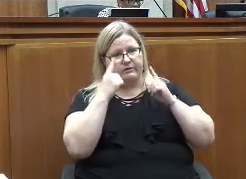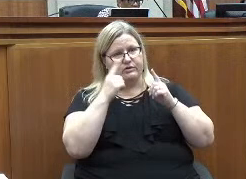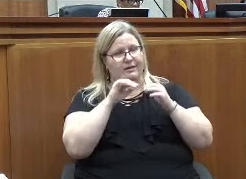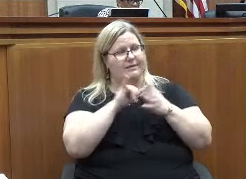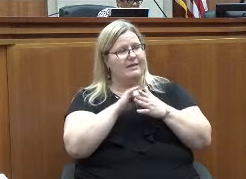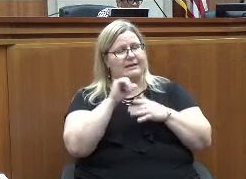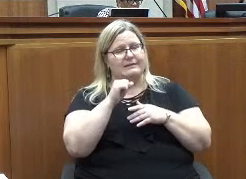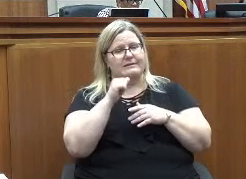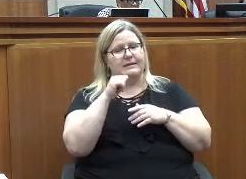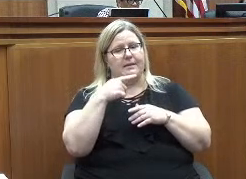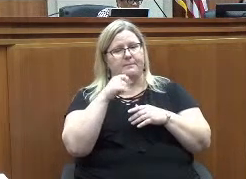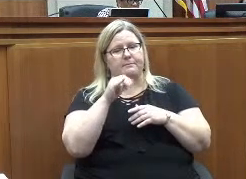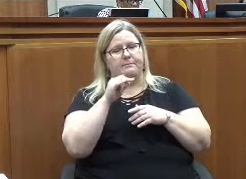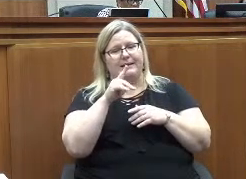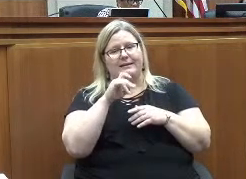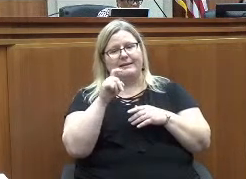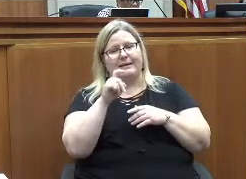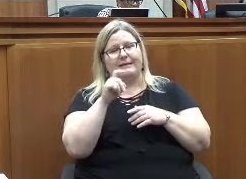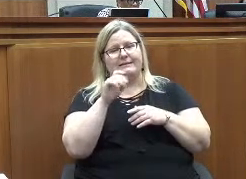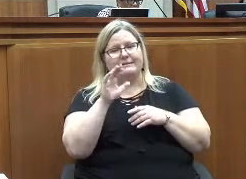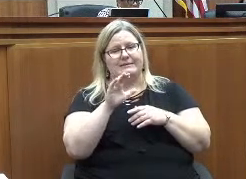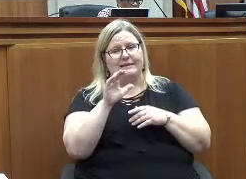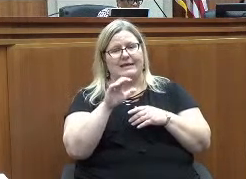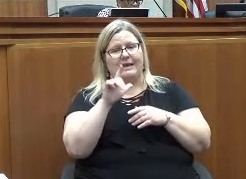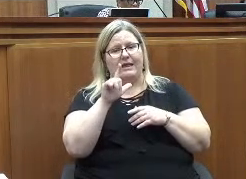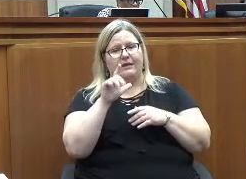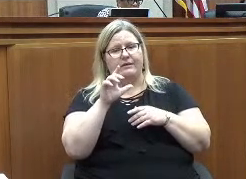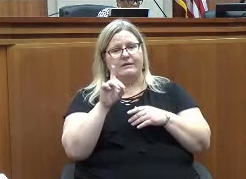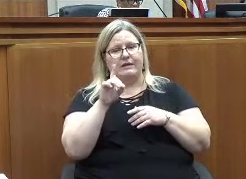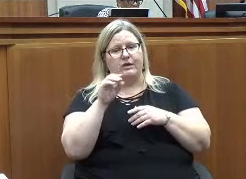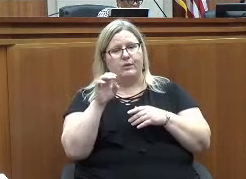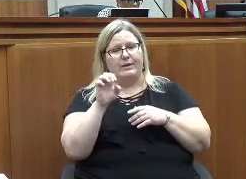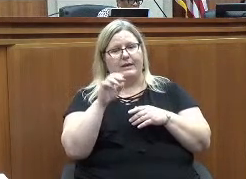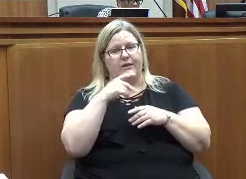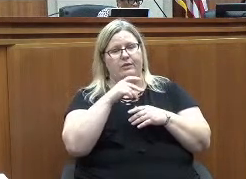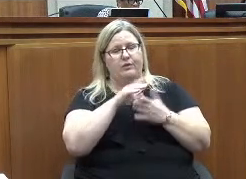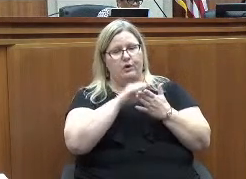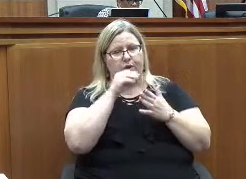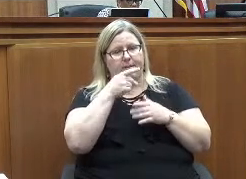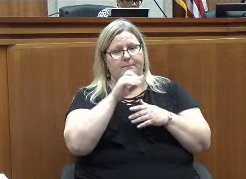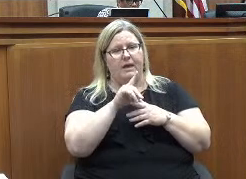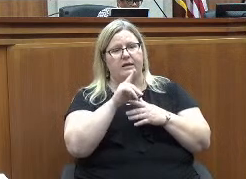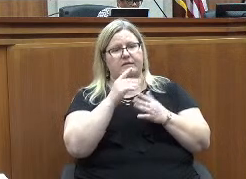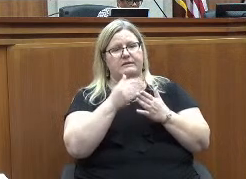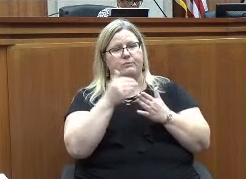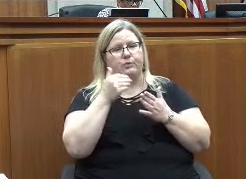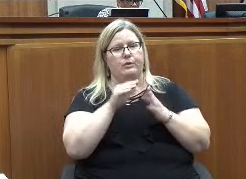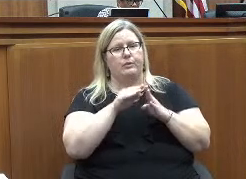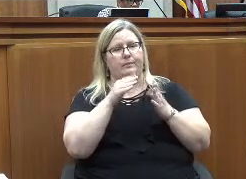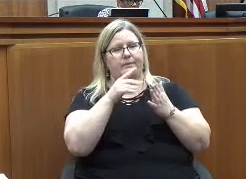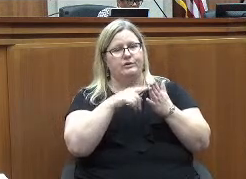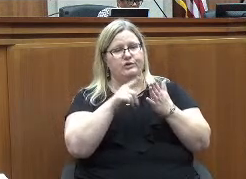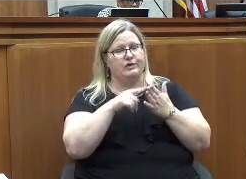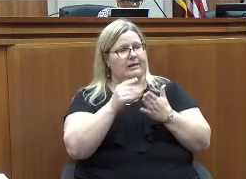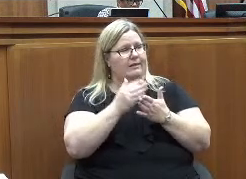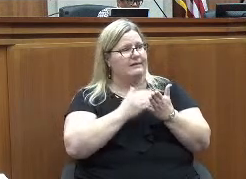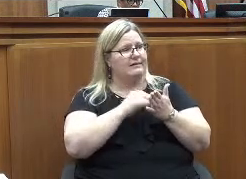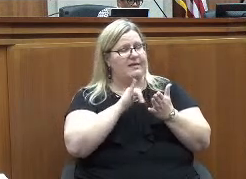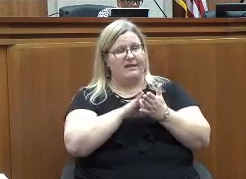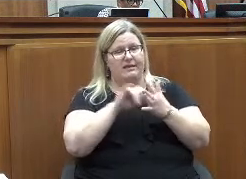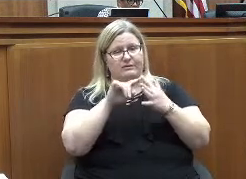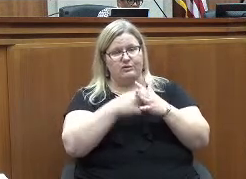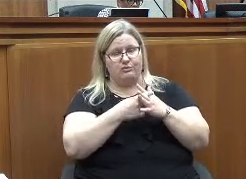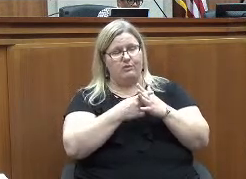C, LDOE's Learning Pods Pre-Opening Checklist, which has just been implemented in this last year,